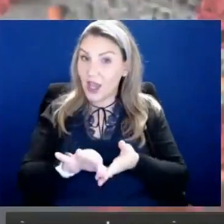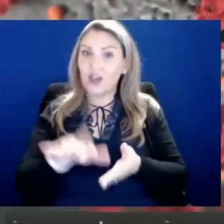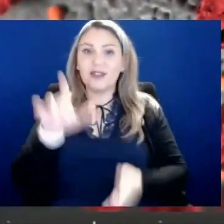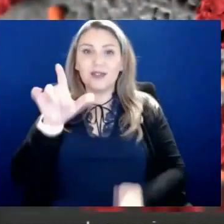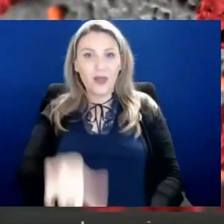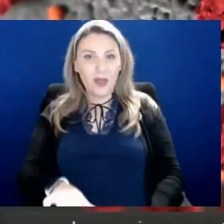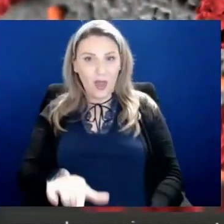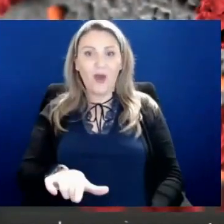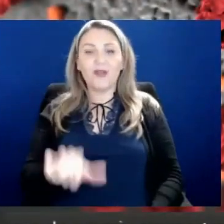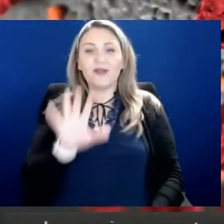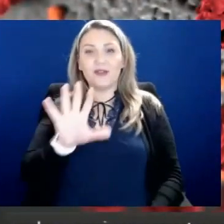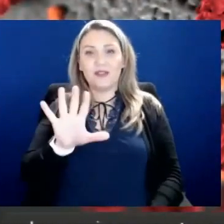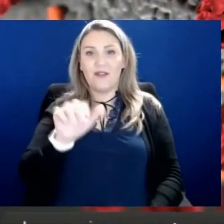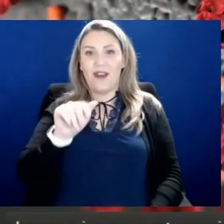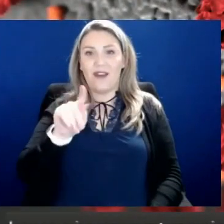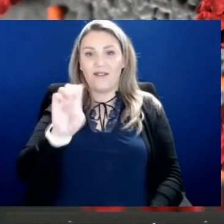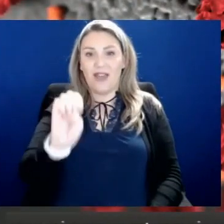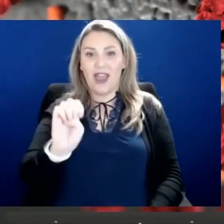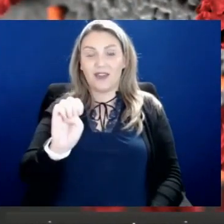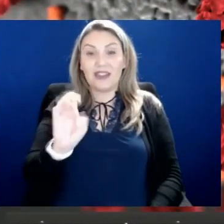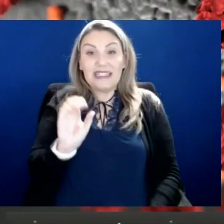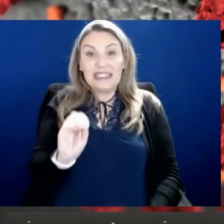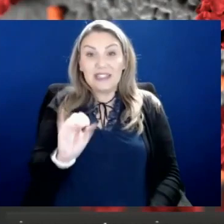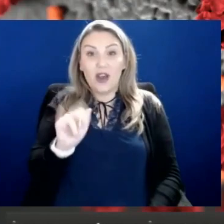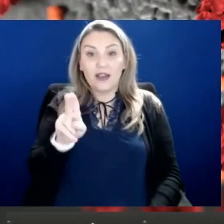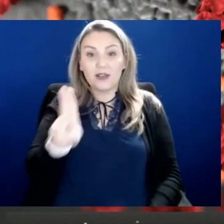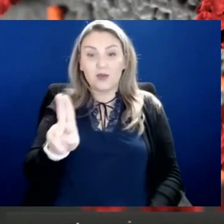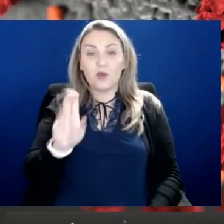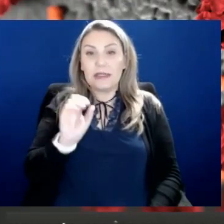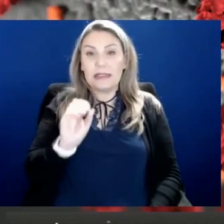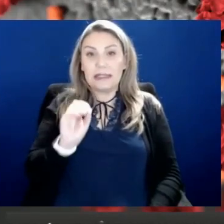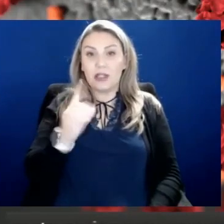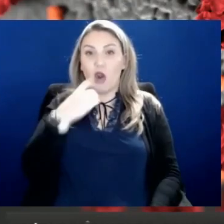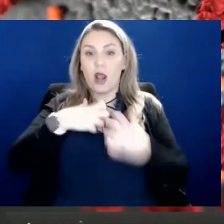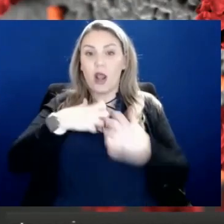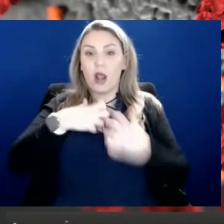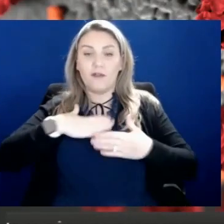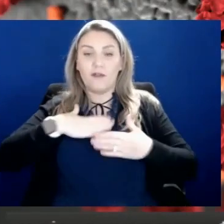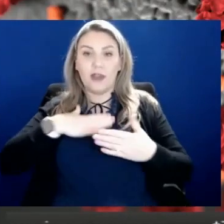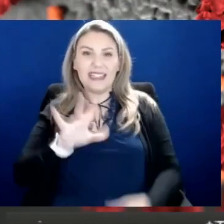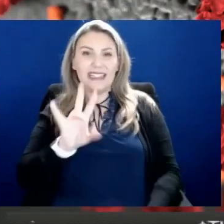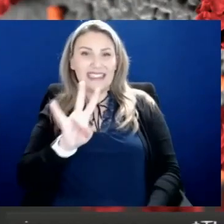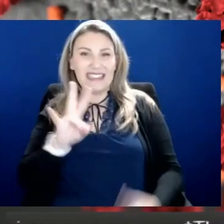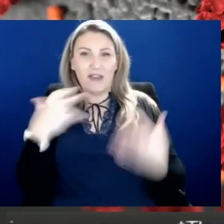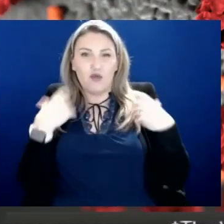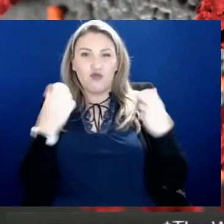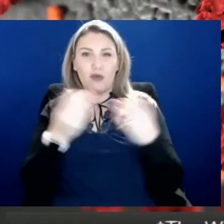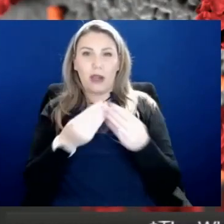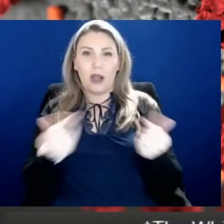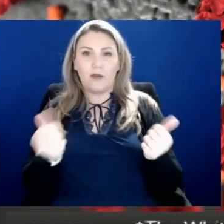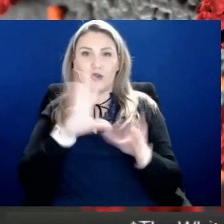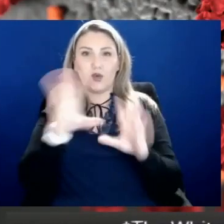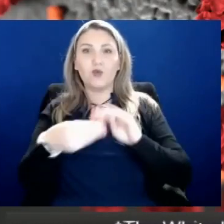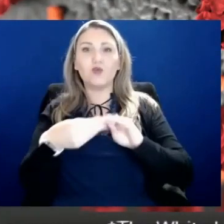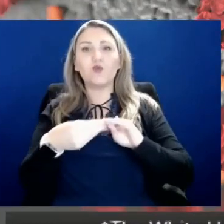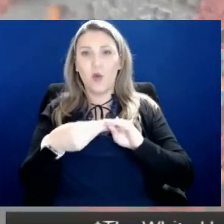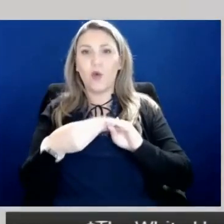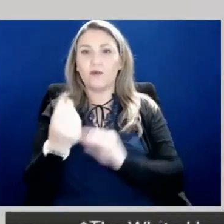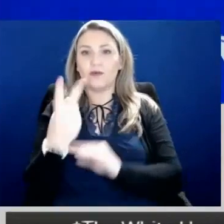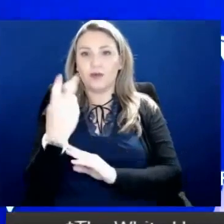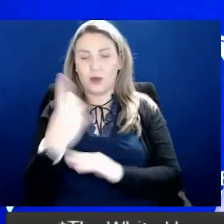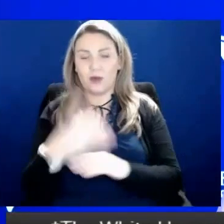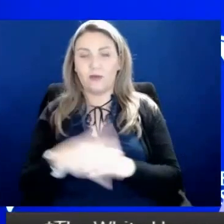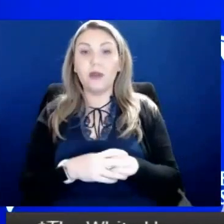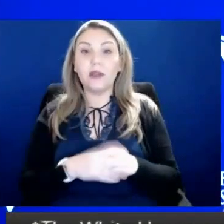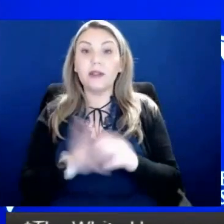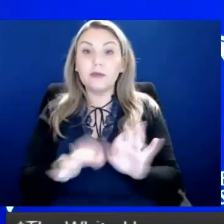5 active infections, 0 in the ICU, 0 on the ventilator, 7 in that recovery period, a total of 12. But again, I think it is important to